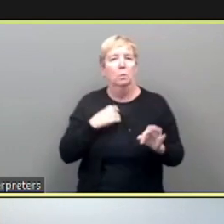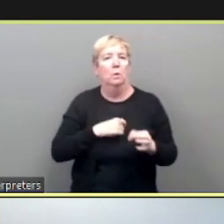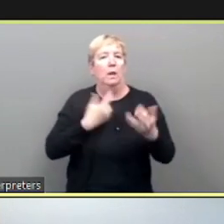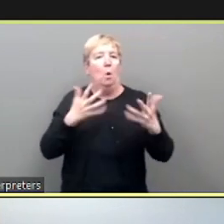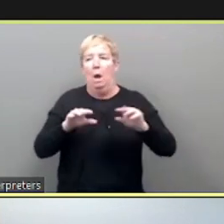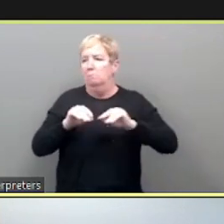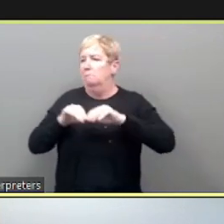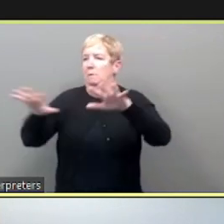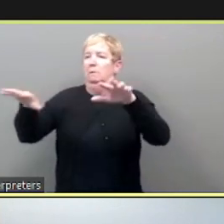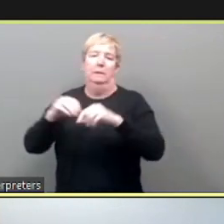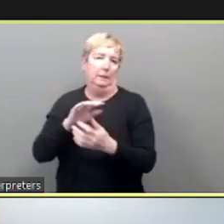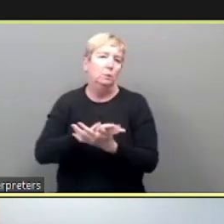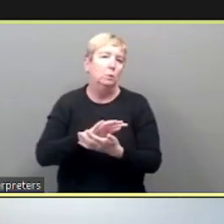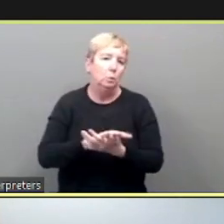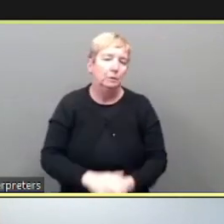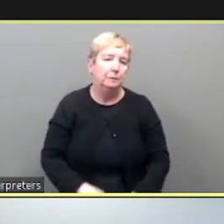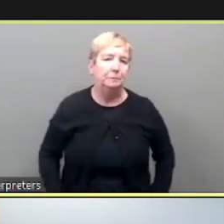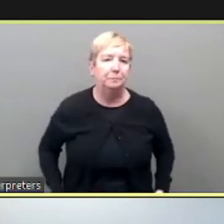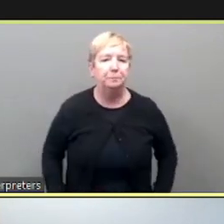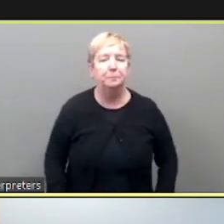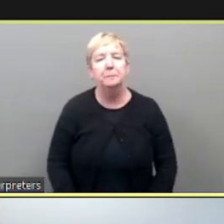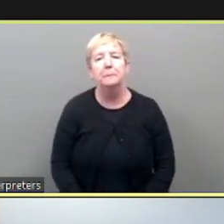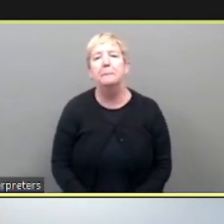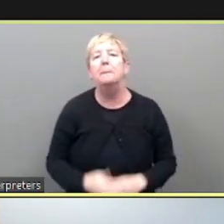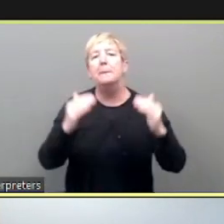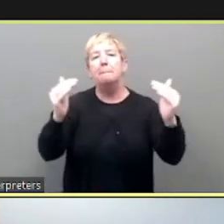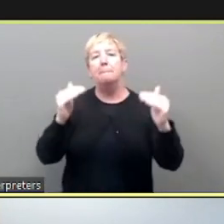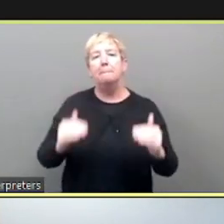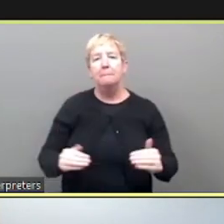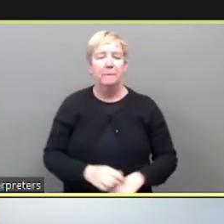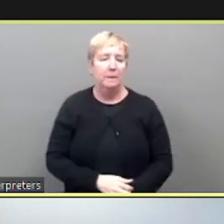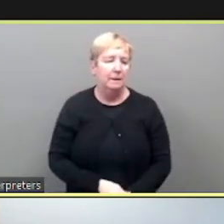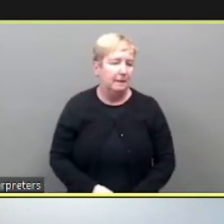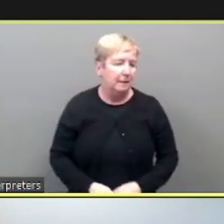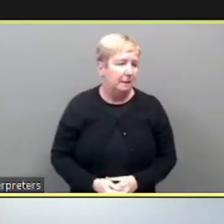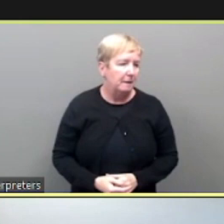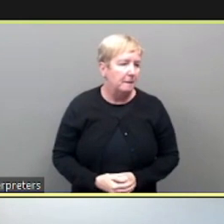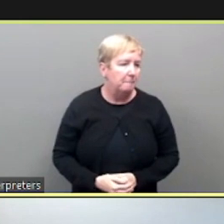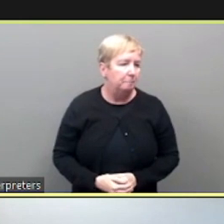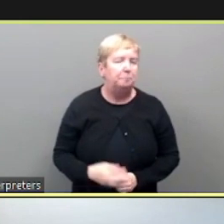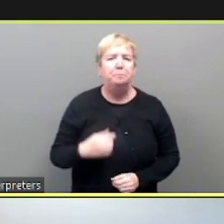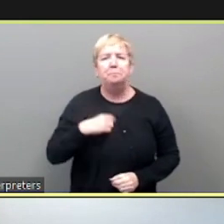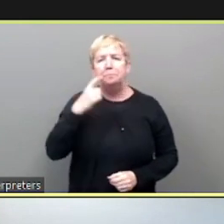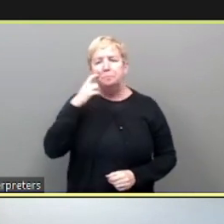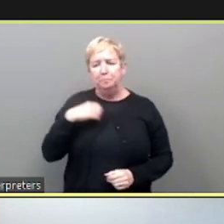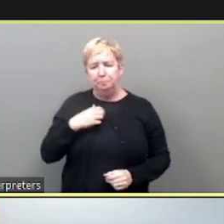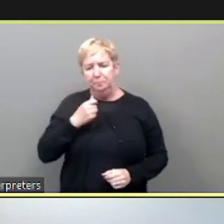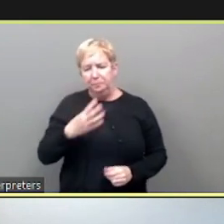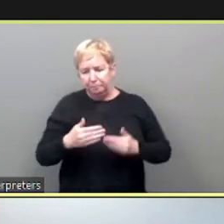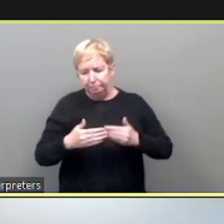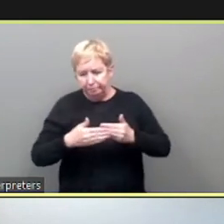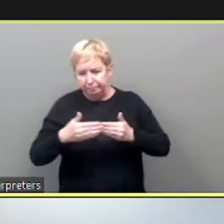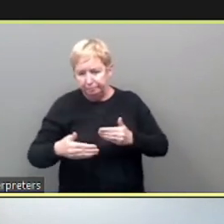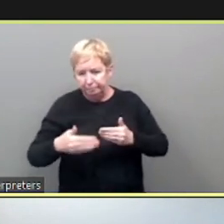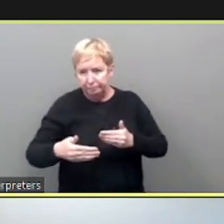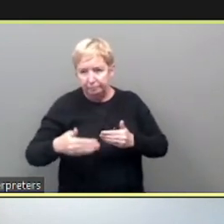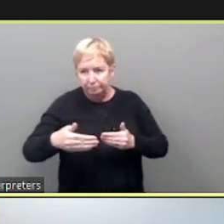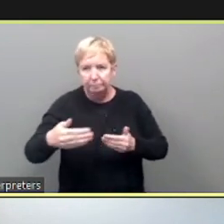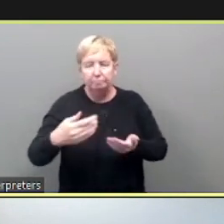the school setting. Okay, next slide. So I think there's a few slides here on